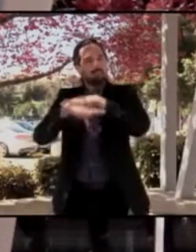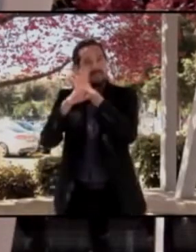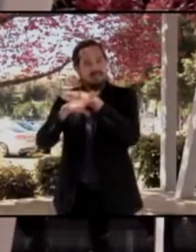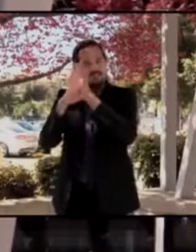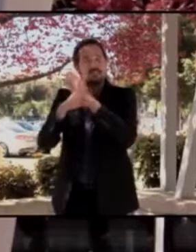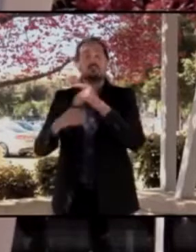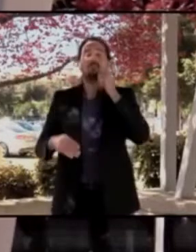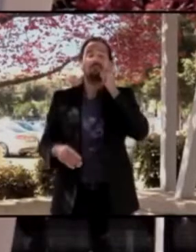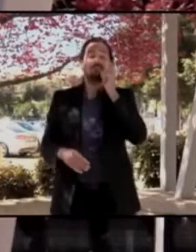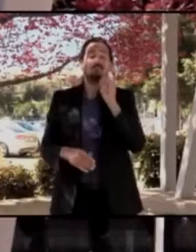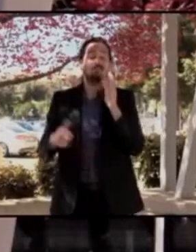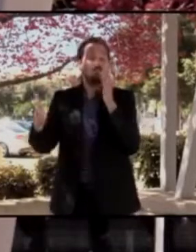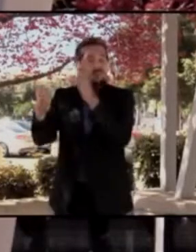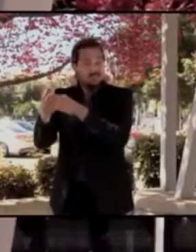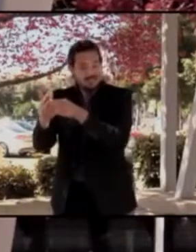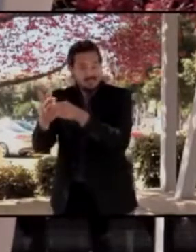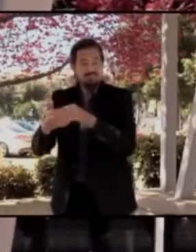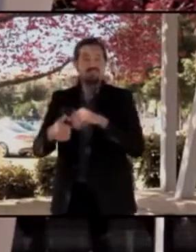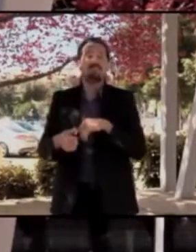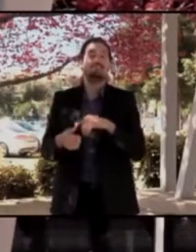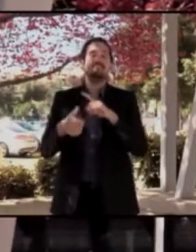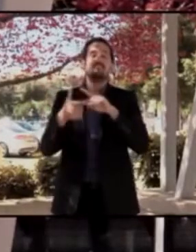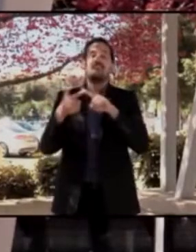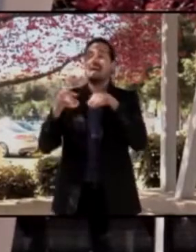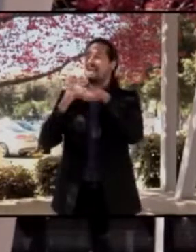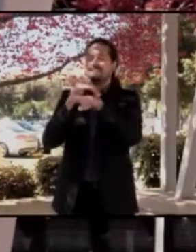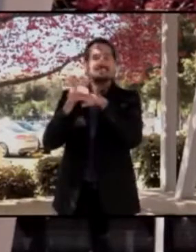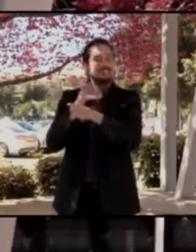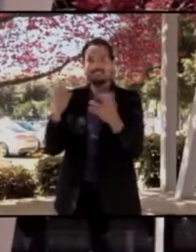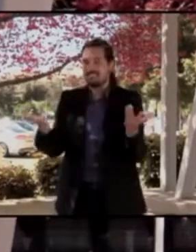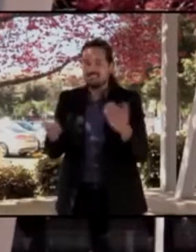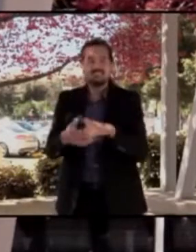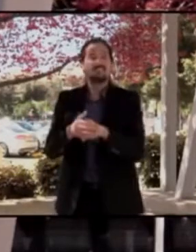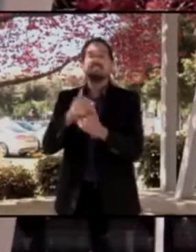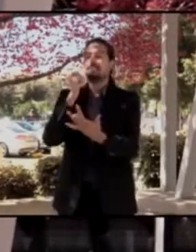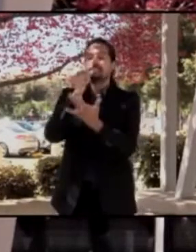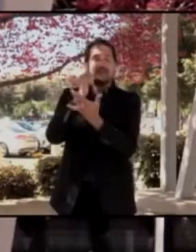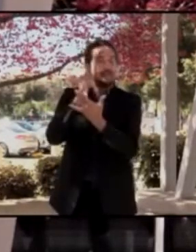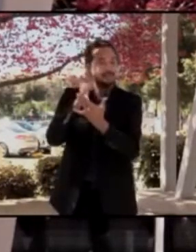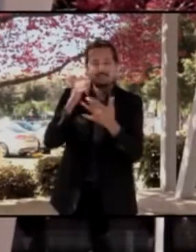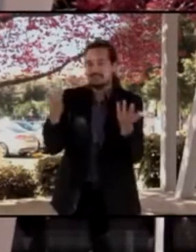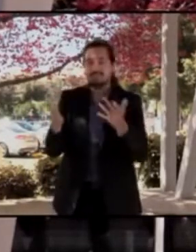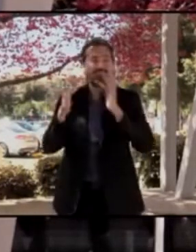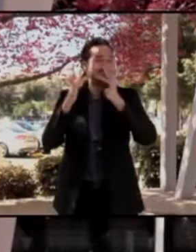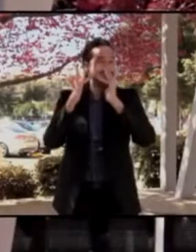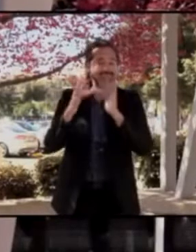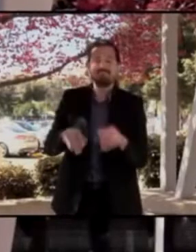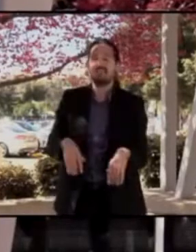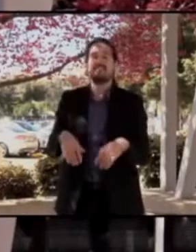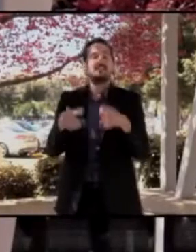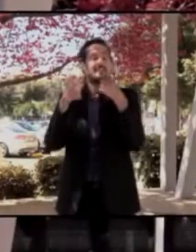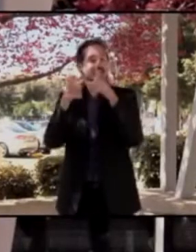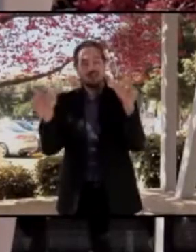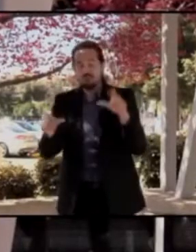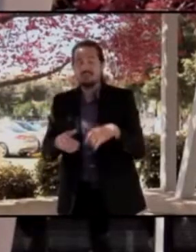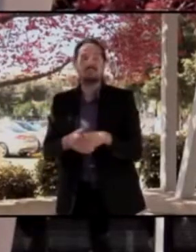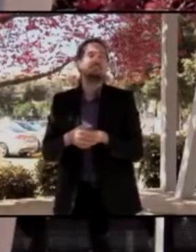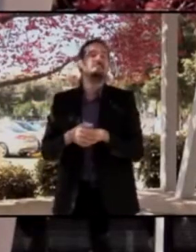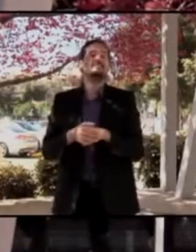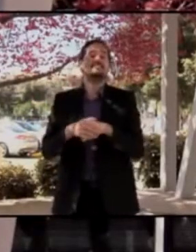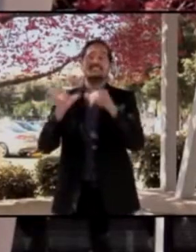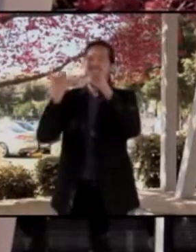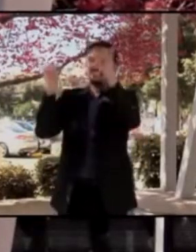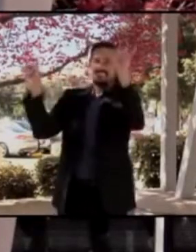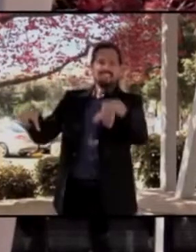technology, transportation, and linguistic and cultural barriers have meant that this is a much harder vaccine